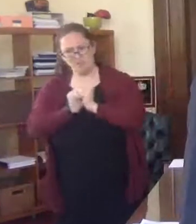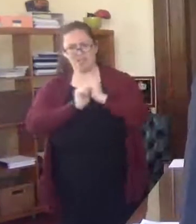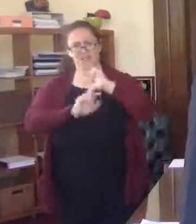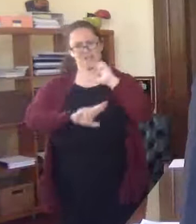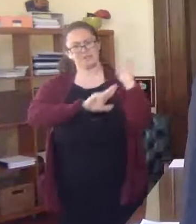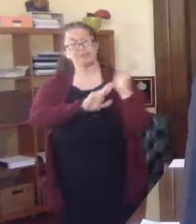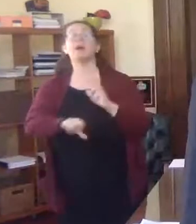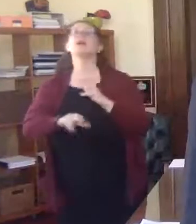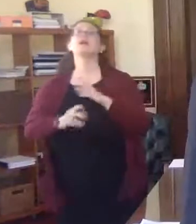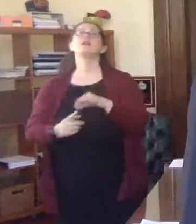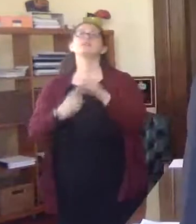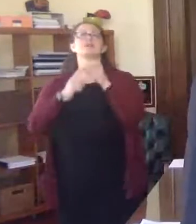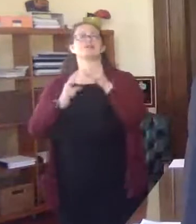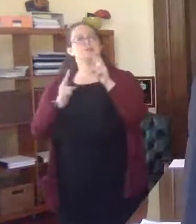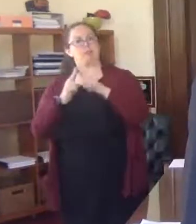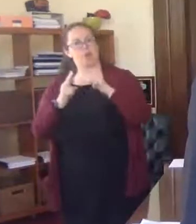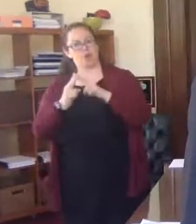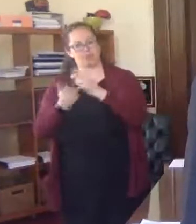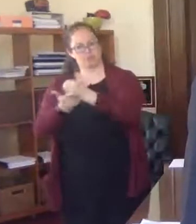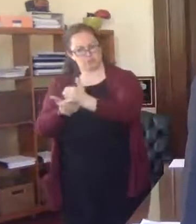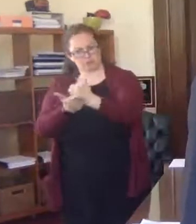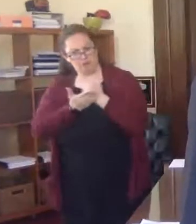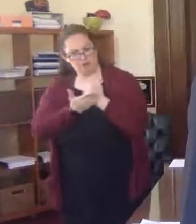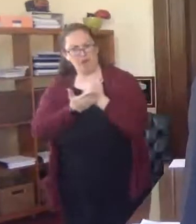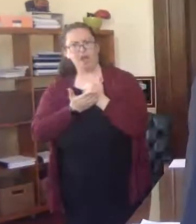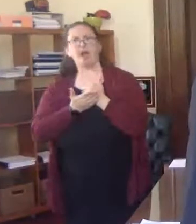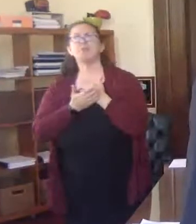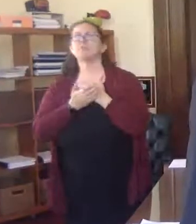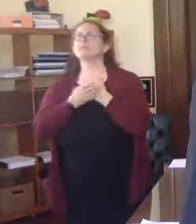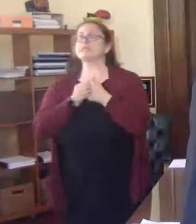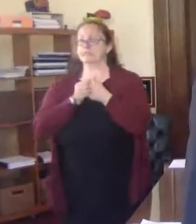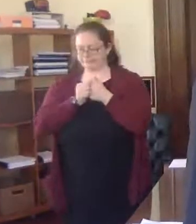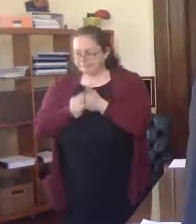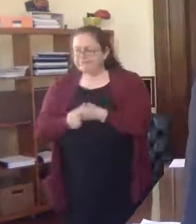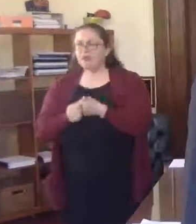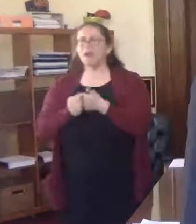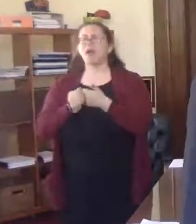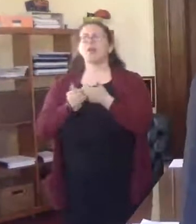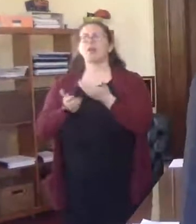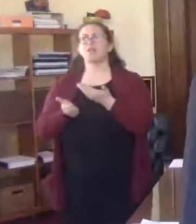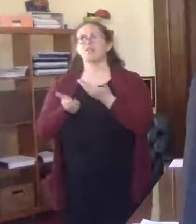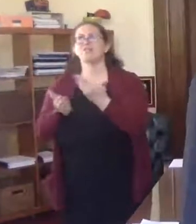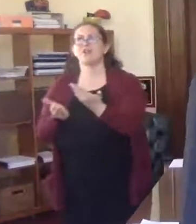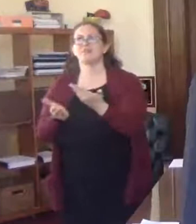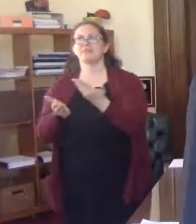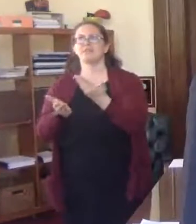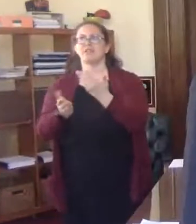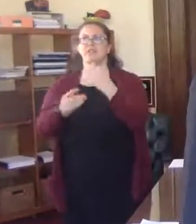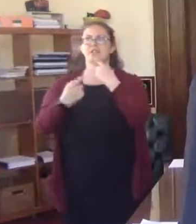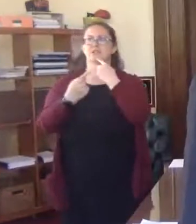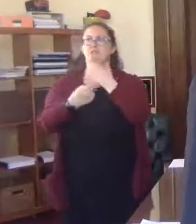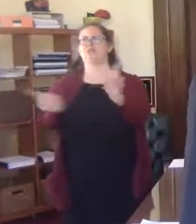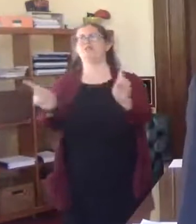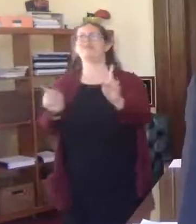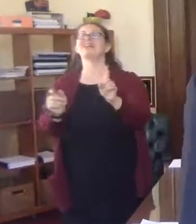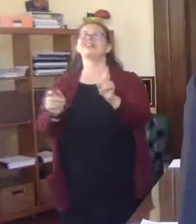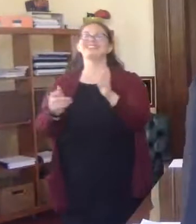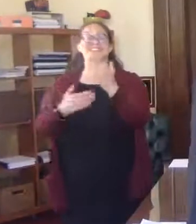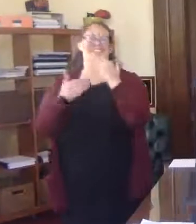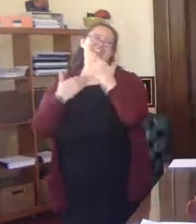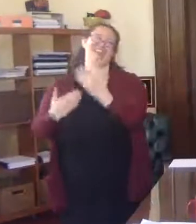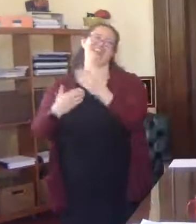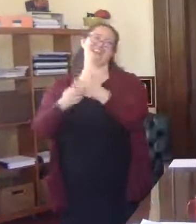partners who are helping us adhere to the recommendations that we issue day in and day out. So thank you all.